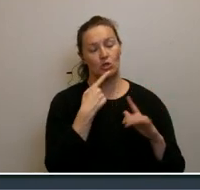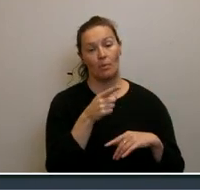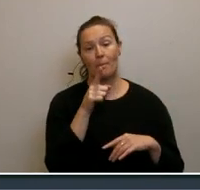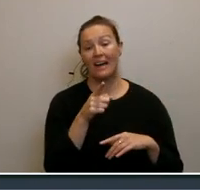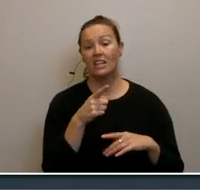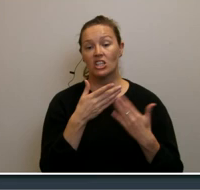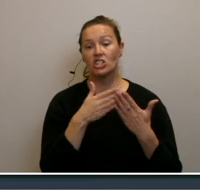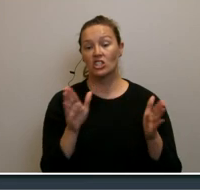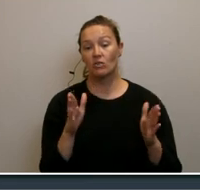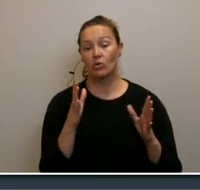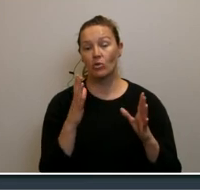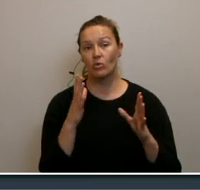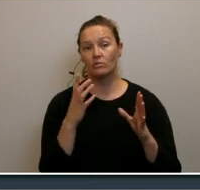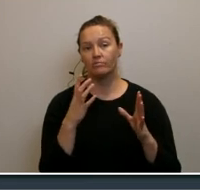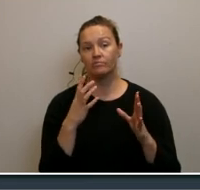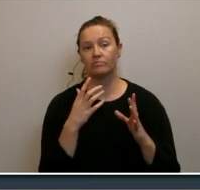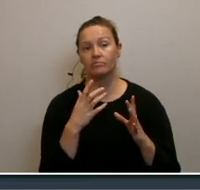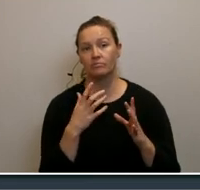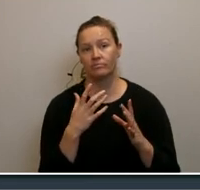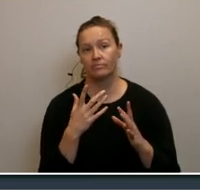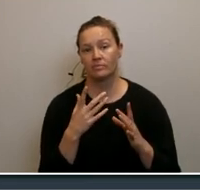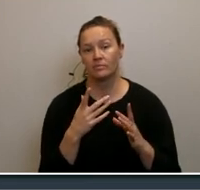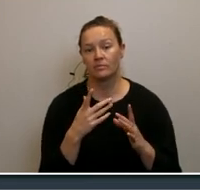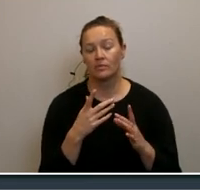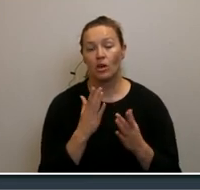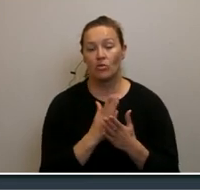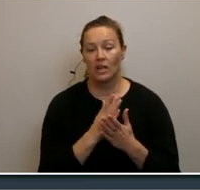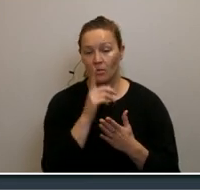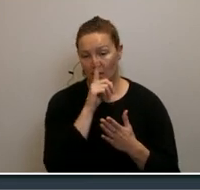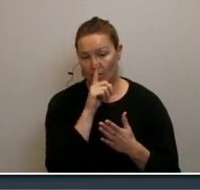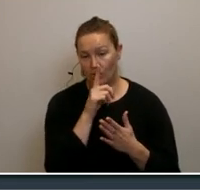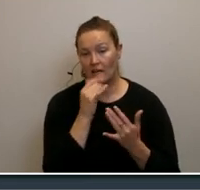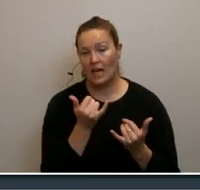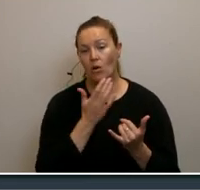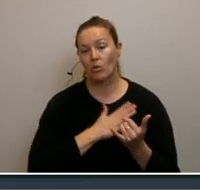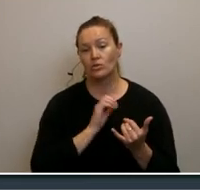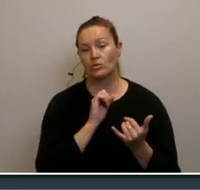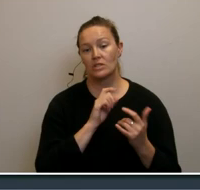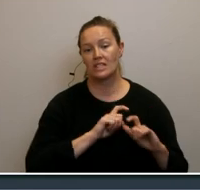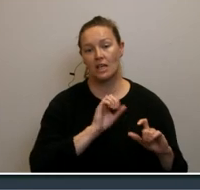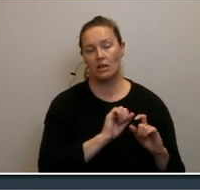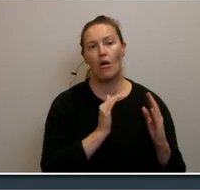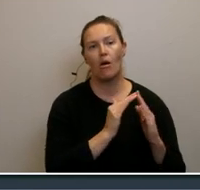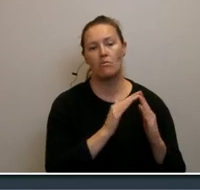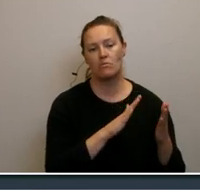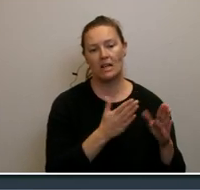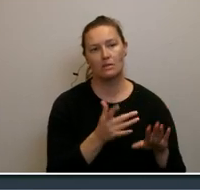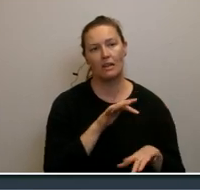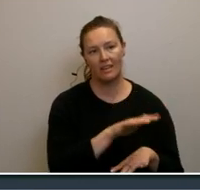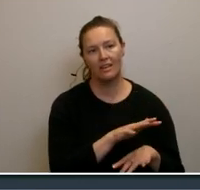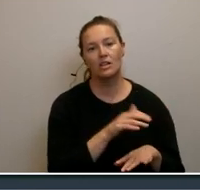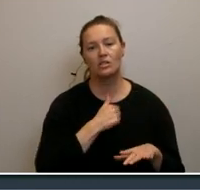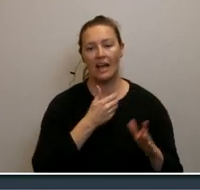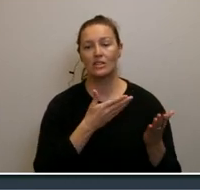general summary, people are increasingly wanting to die in their homes. So our service